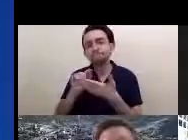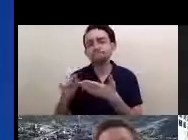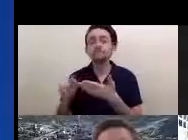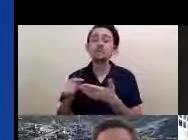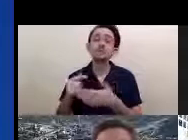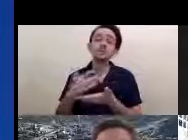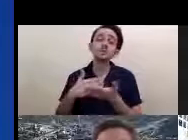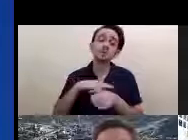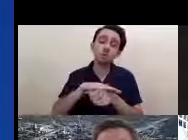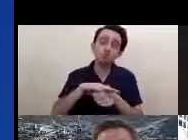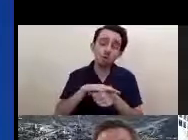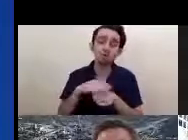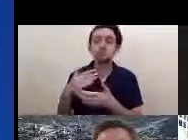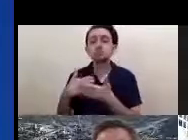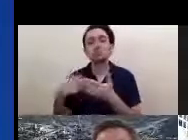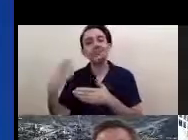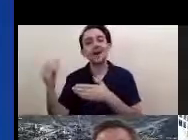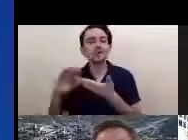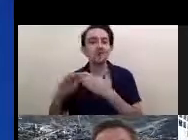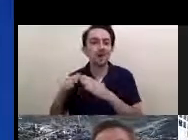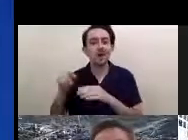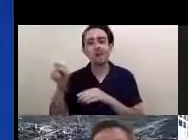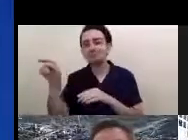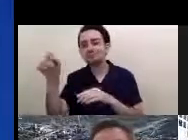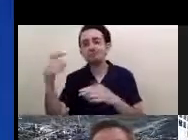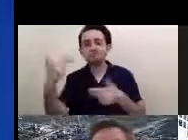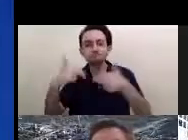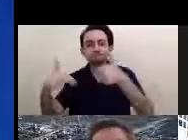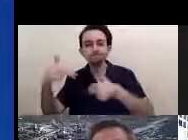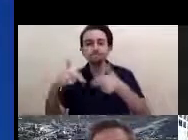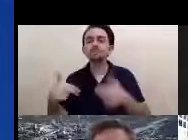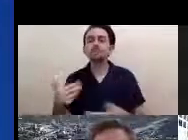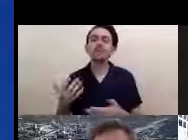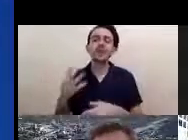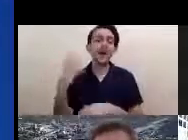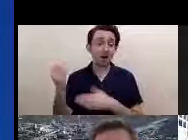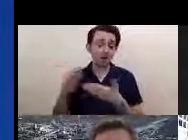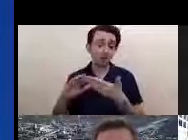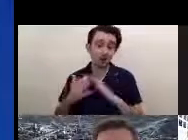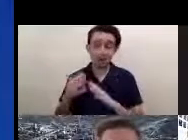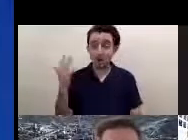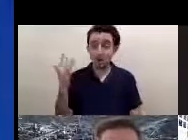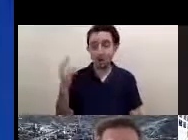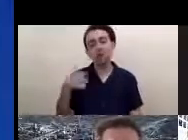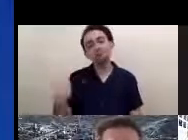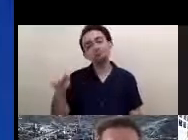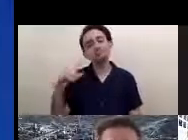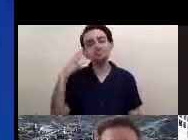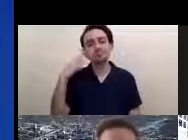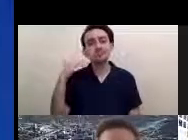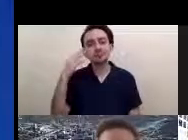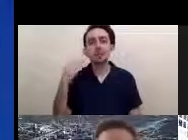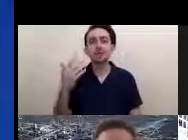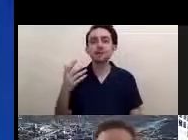local and some folks that are out of town. One, out of town folks, because they have experience seeing how it's being done in other